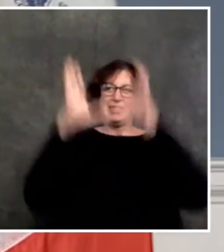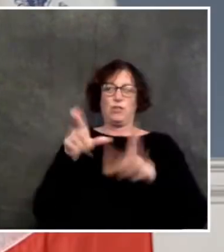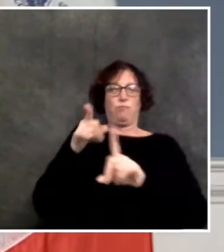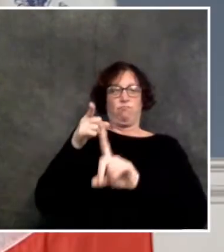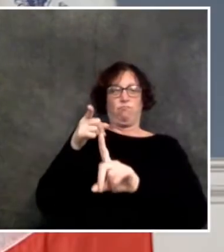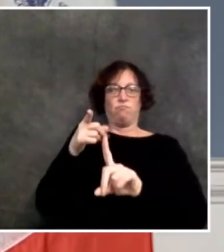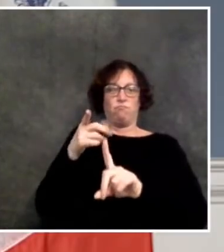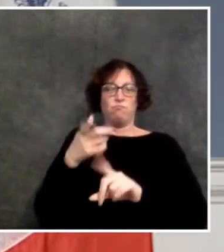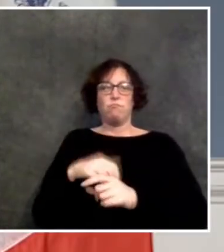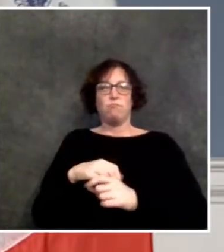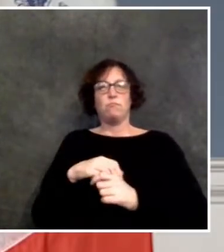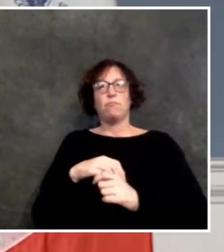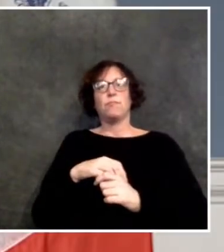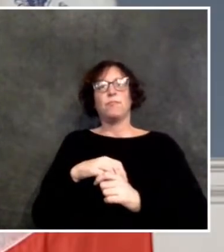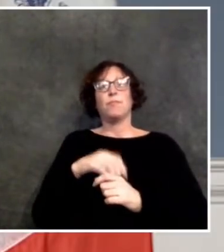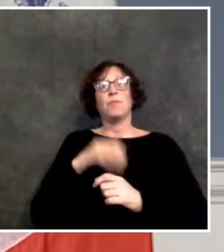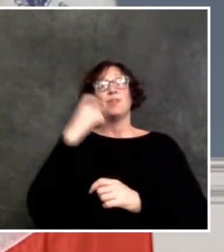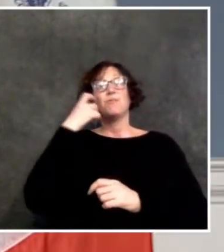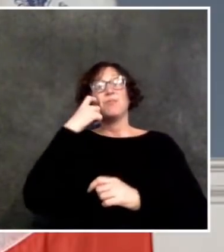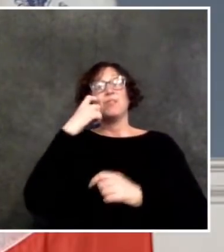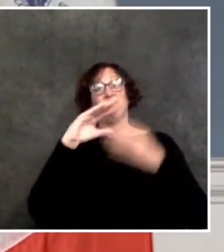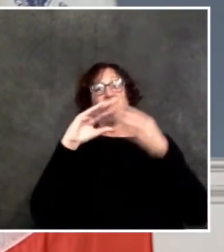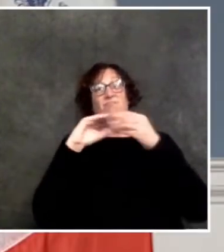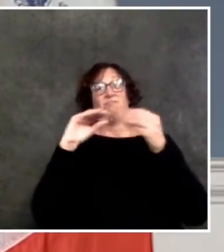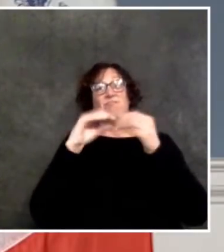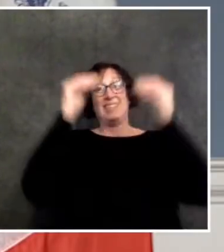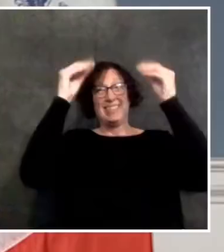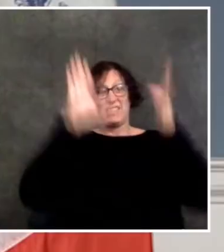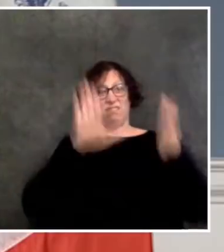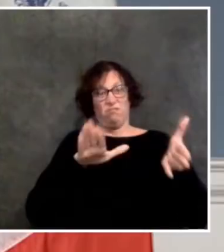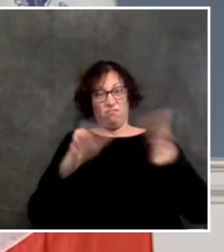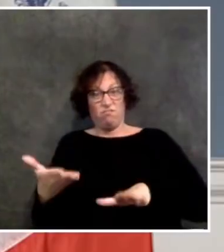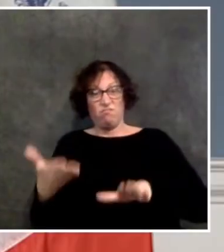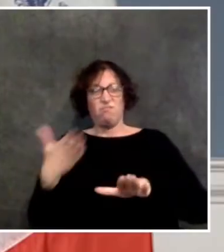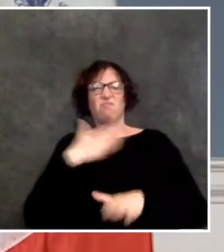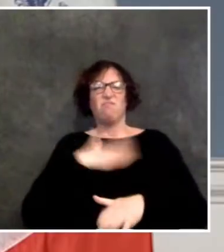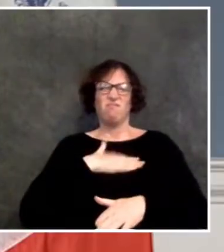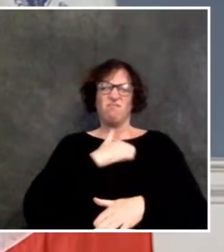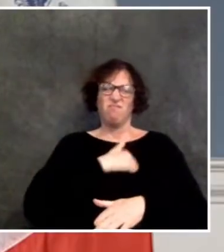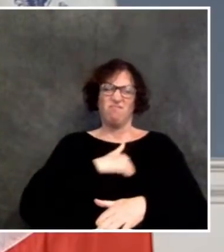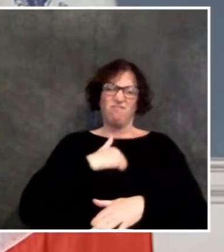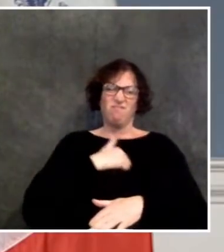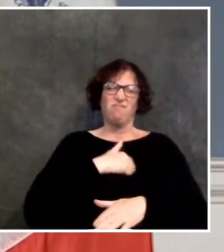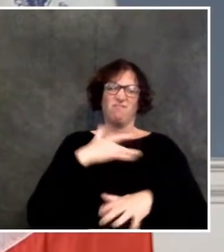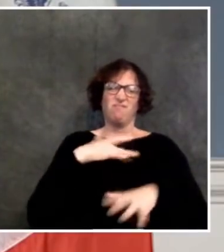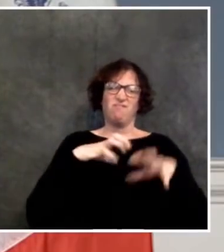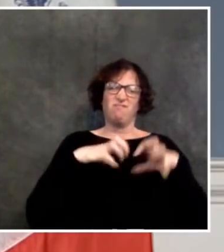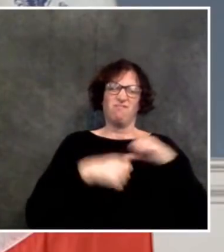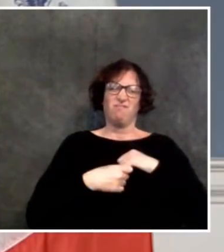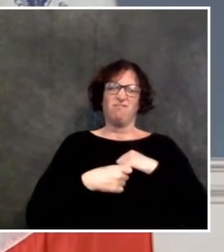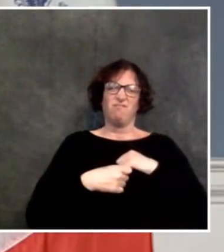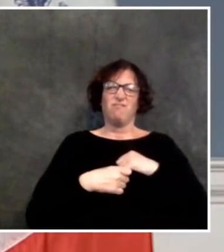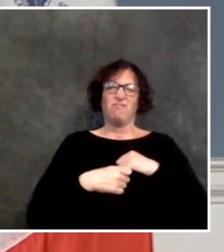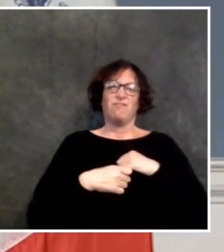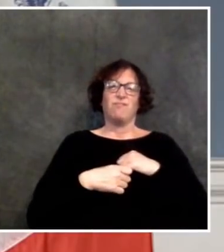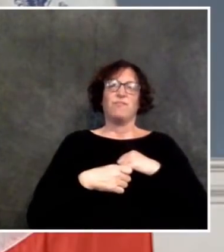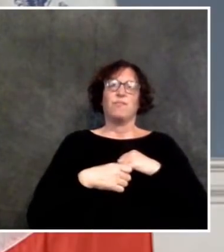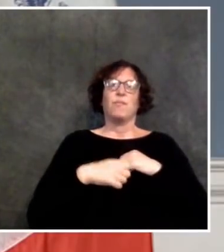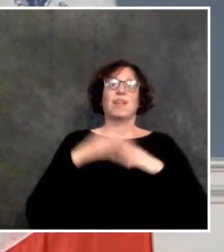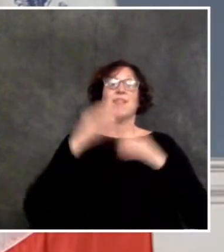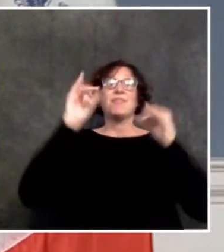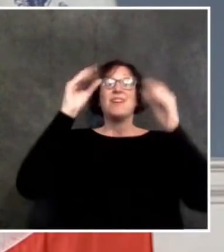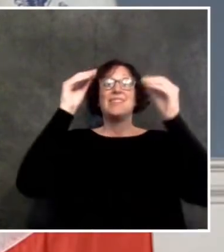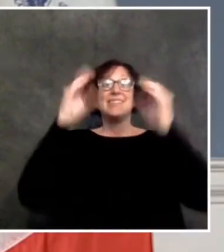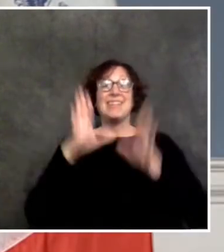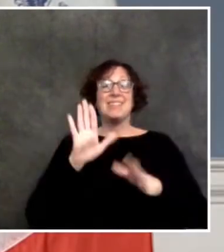it's very painful. These are people who devote their lives to our kids, and you know, losing someone who's that